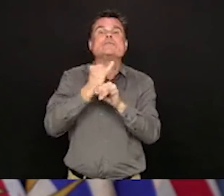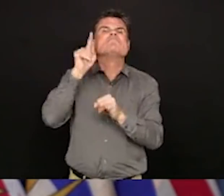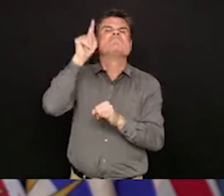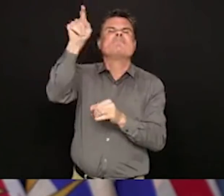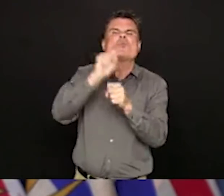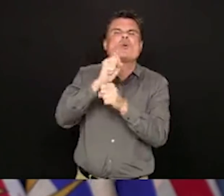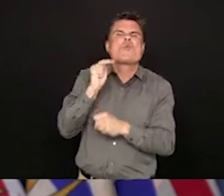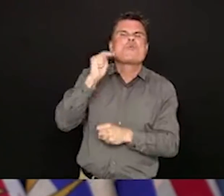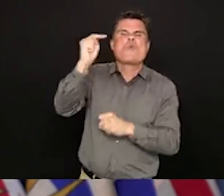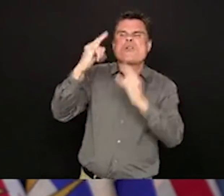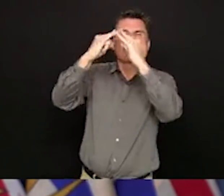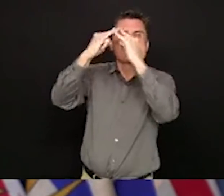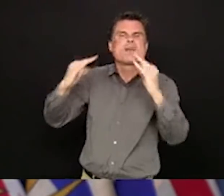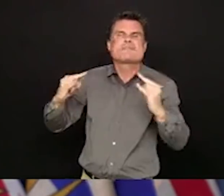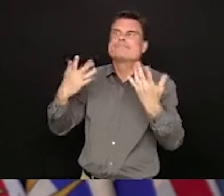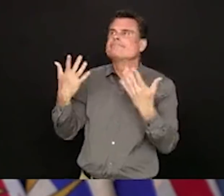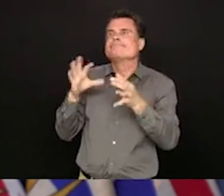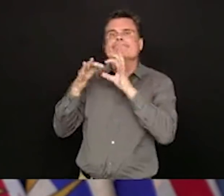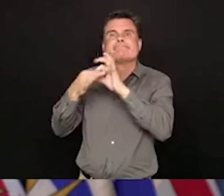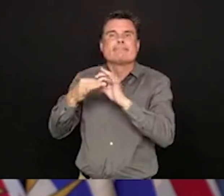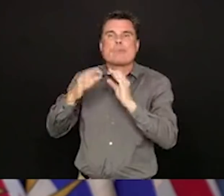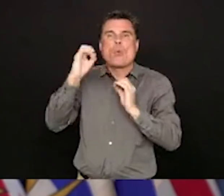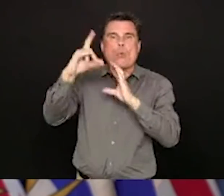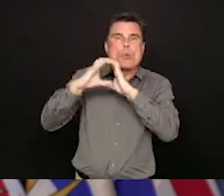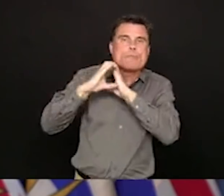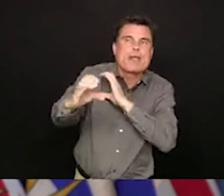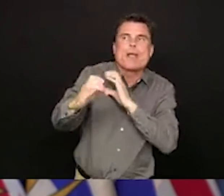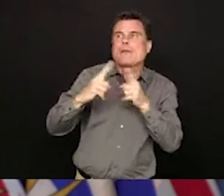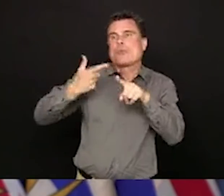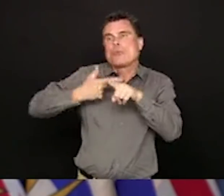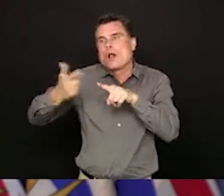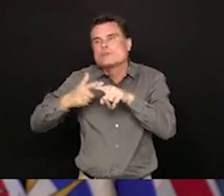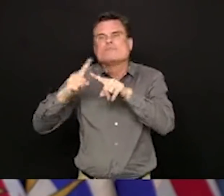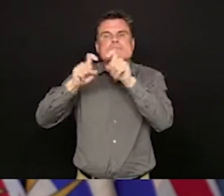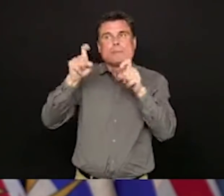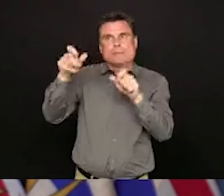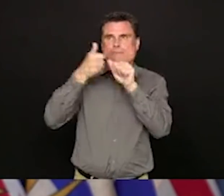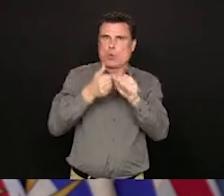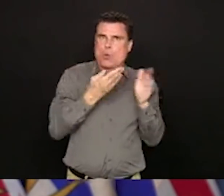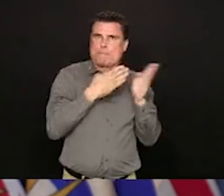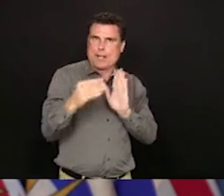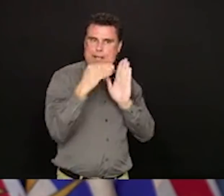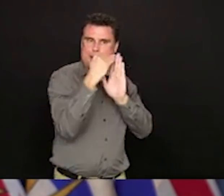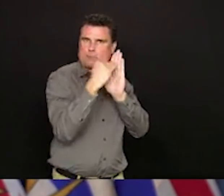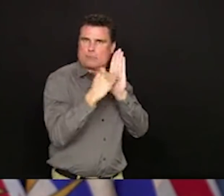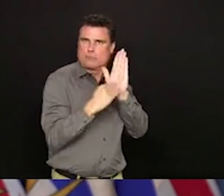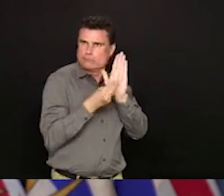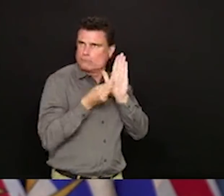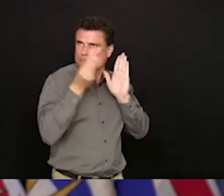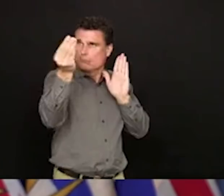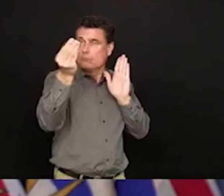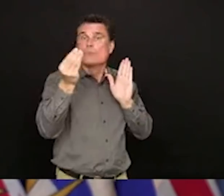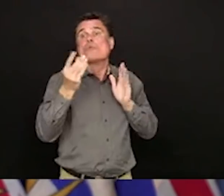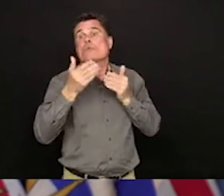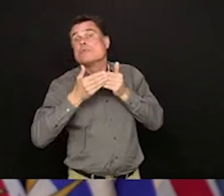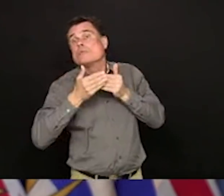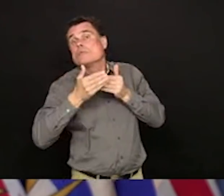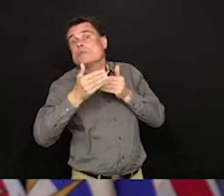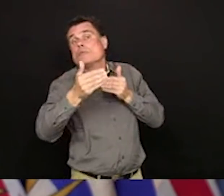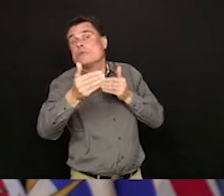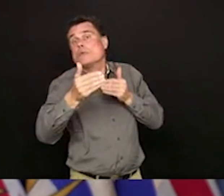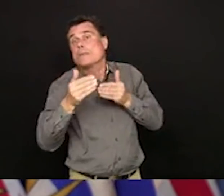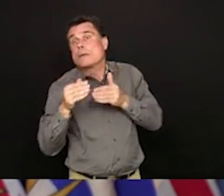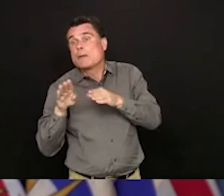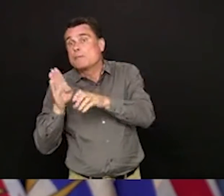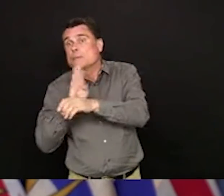other businesses as we look to opening things up in the coming weeks. We need to keep our firewall strong,